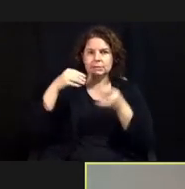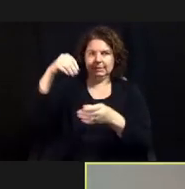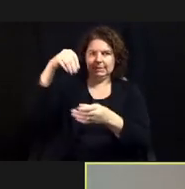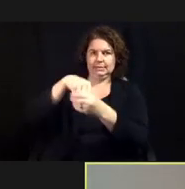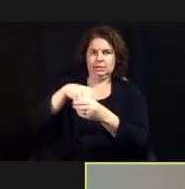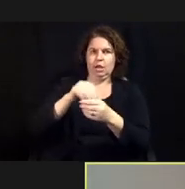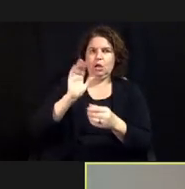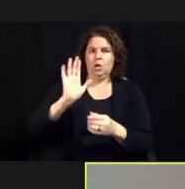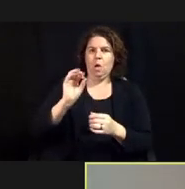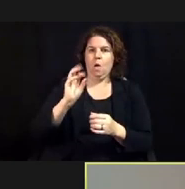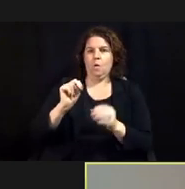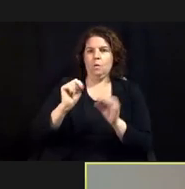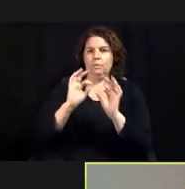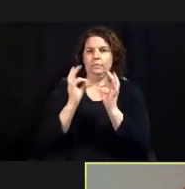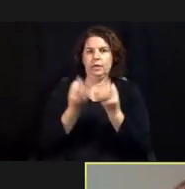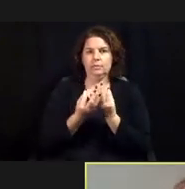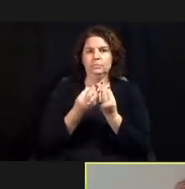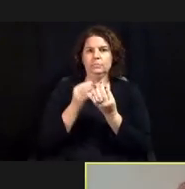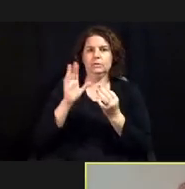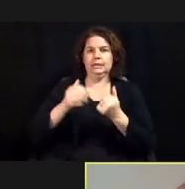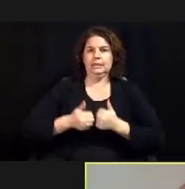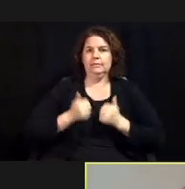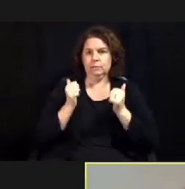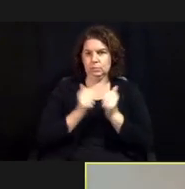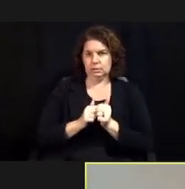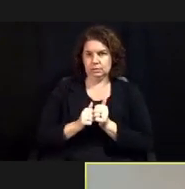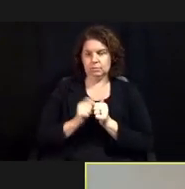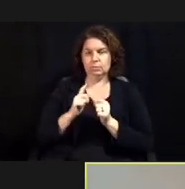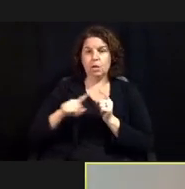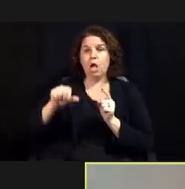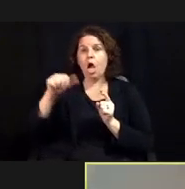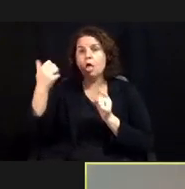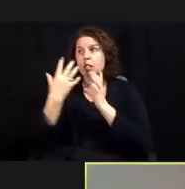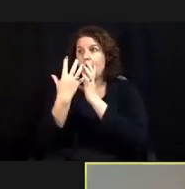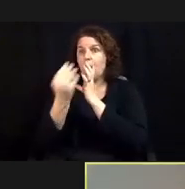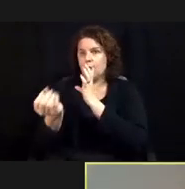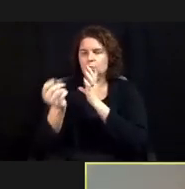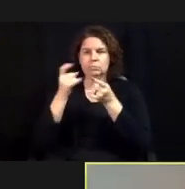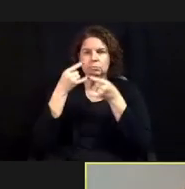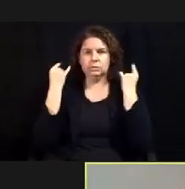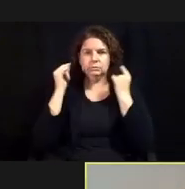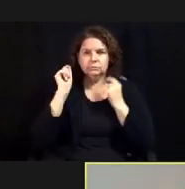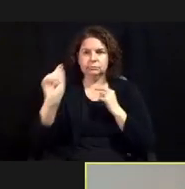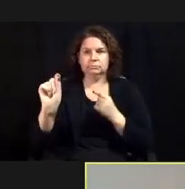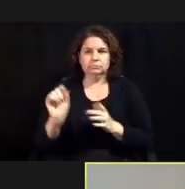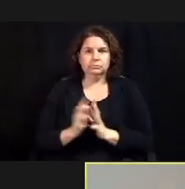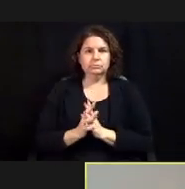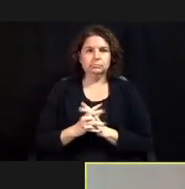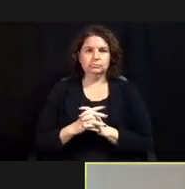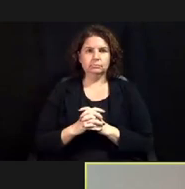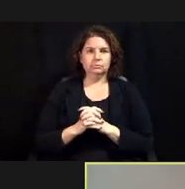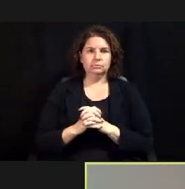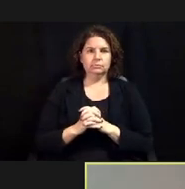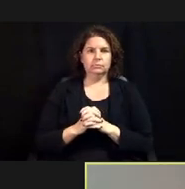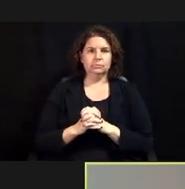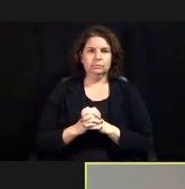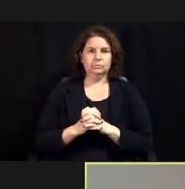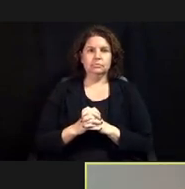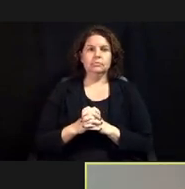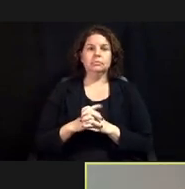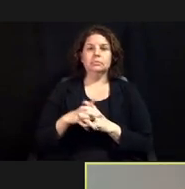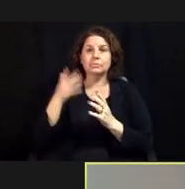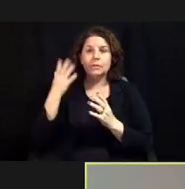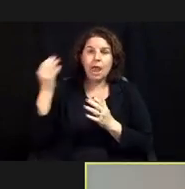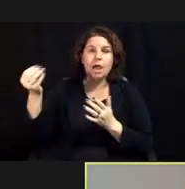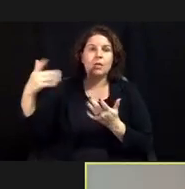household members, or alone in your car. But essentially when we're out in the community, especially even